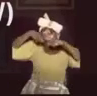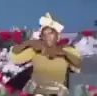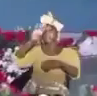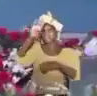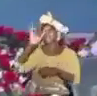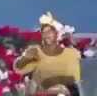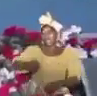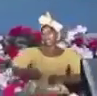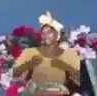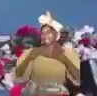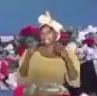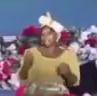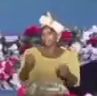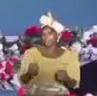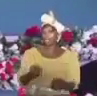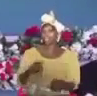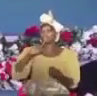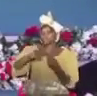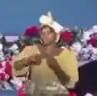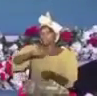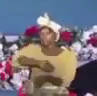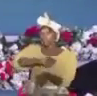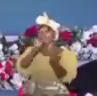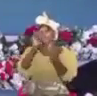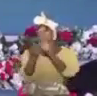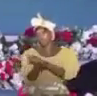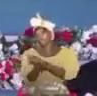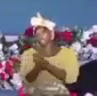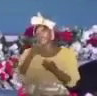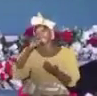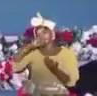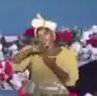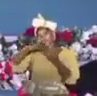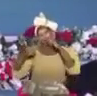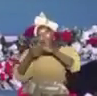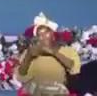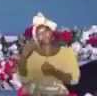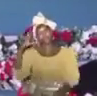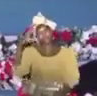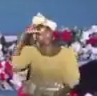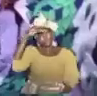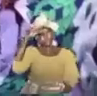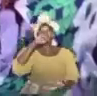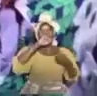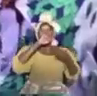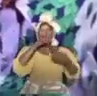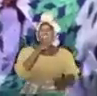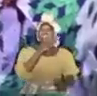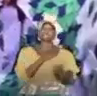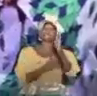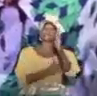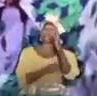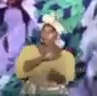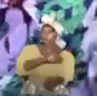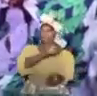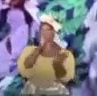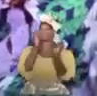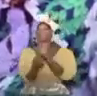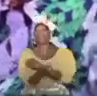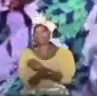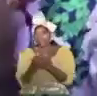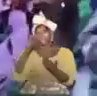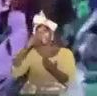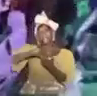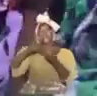ability to turn the captivity of men. Did you not read in your Bible that when the Lord turned again the captivity of Zion, he said we were like